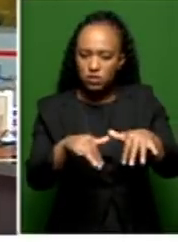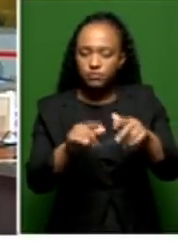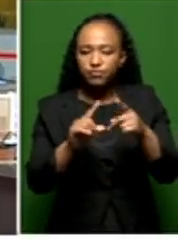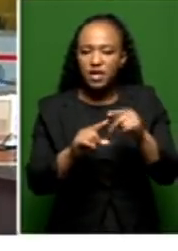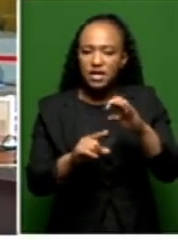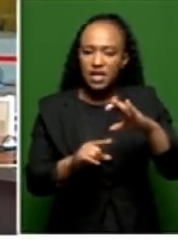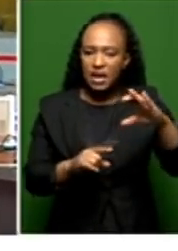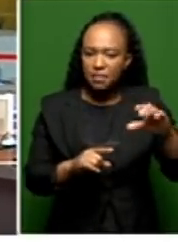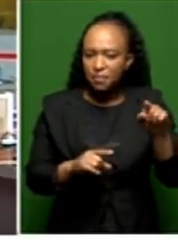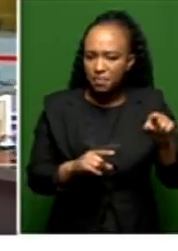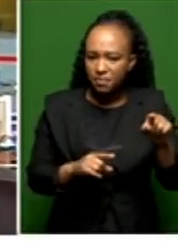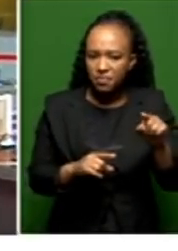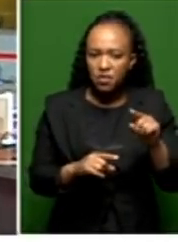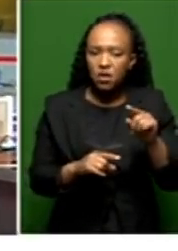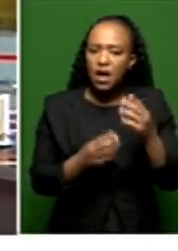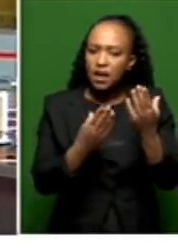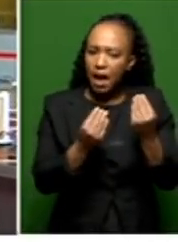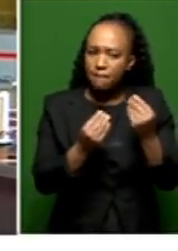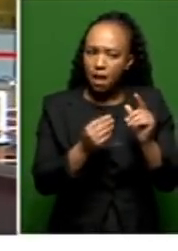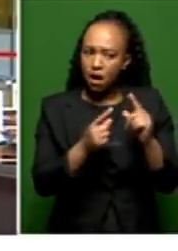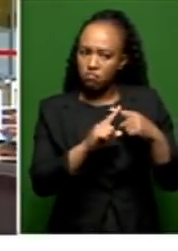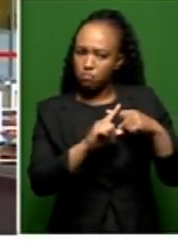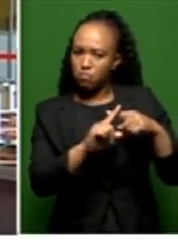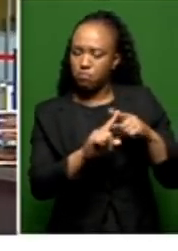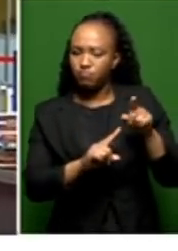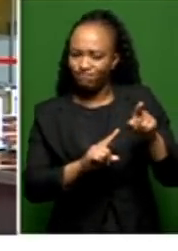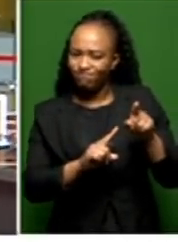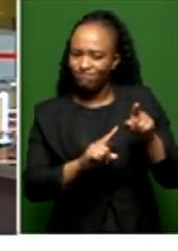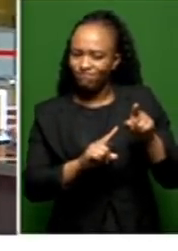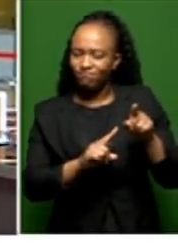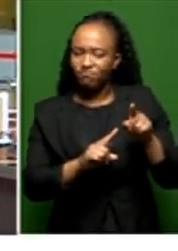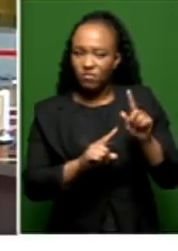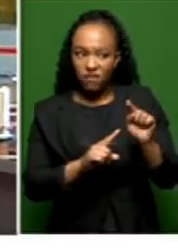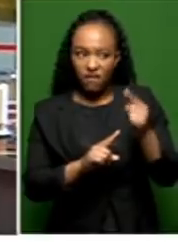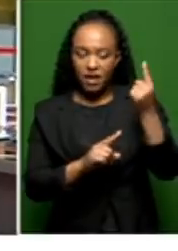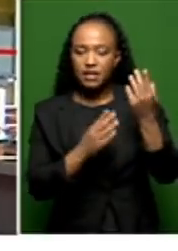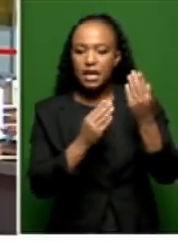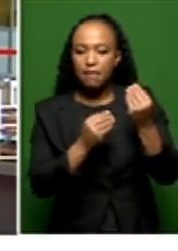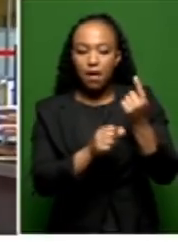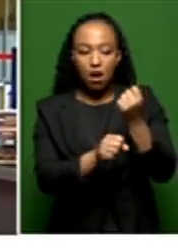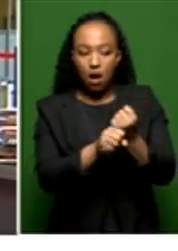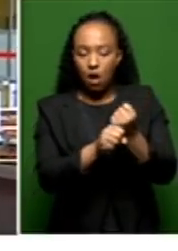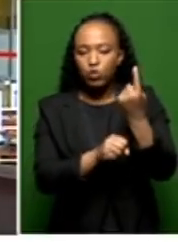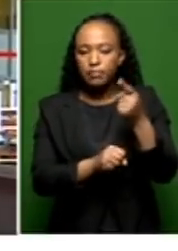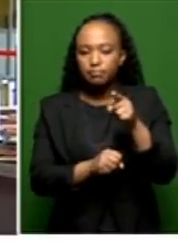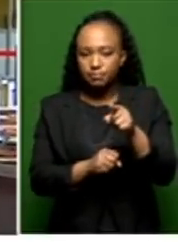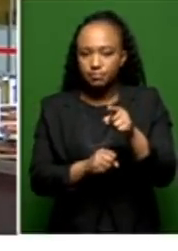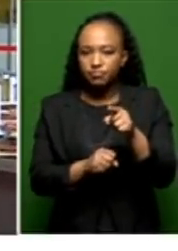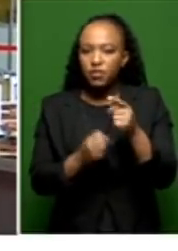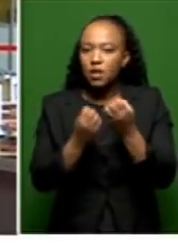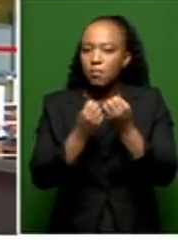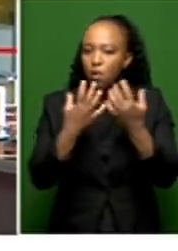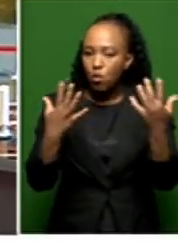Cape. We are seeing some promising numbers coming out of there. So as the first numbers around Gauteng, you'll see that